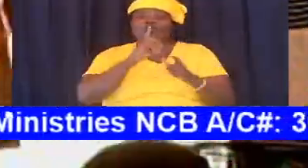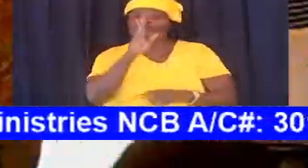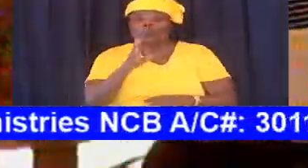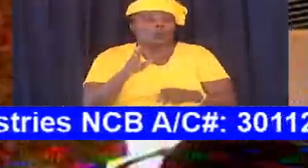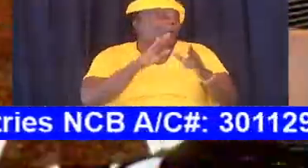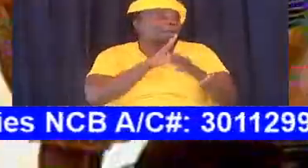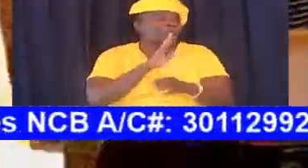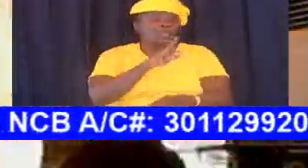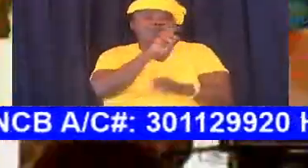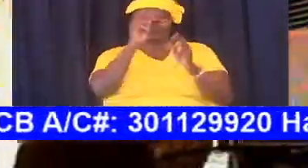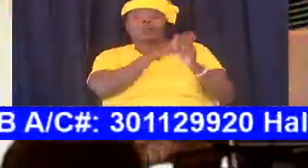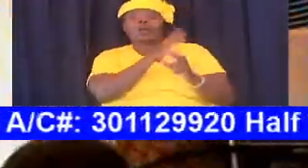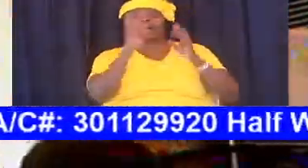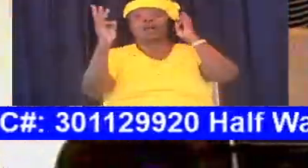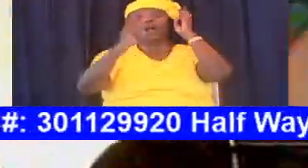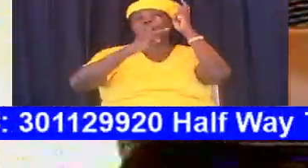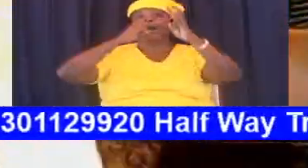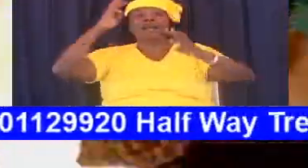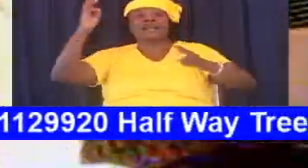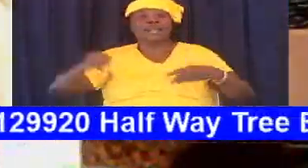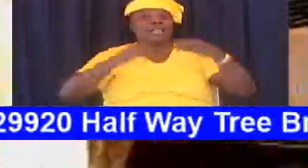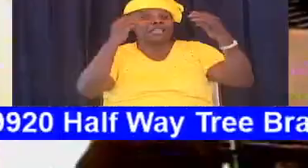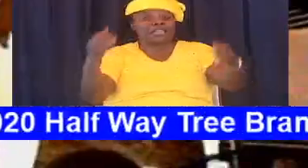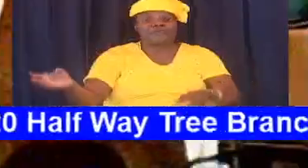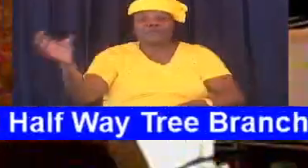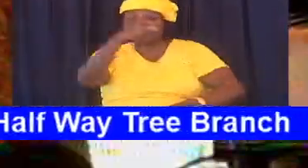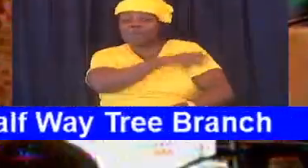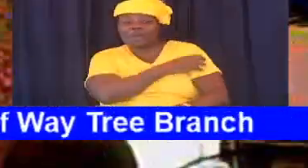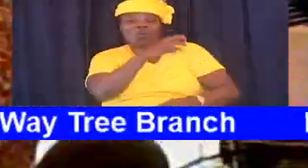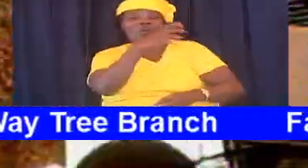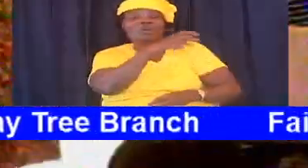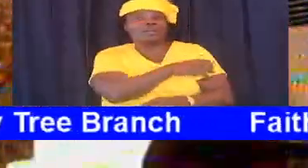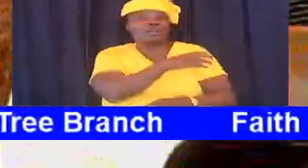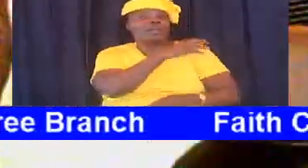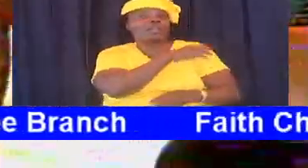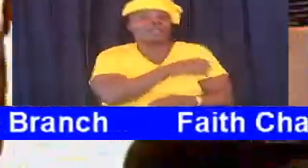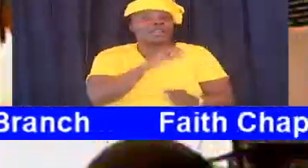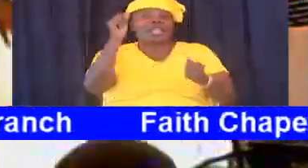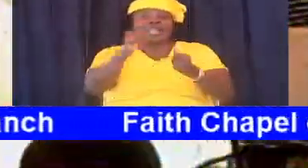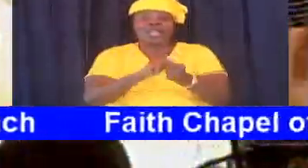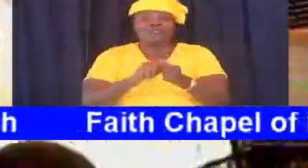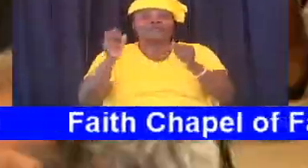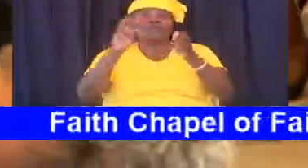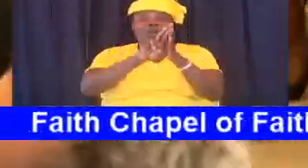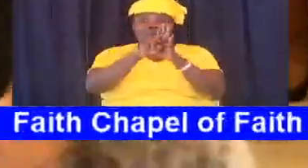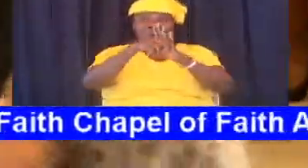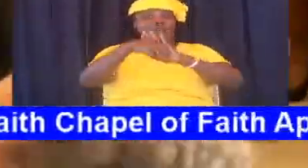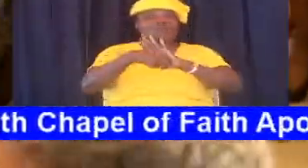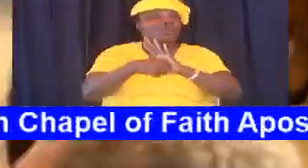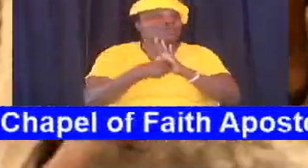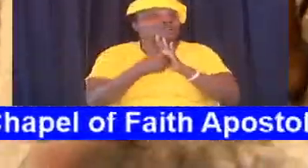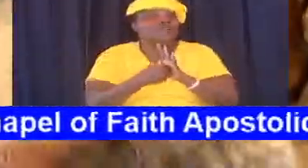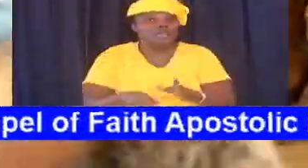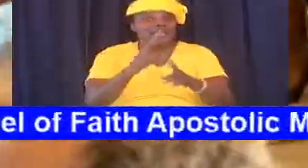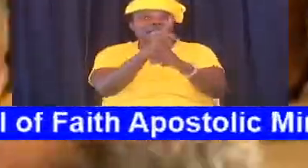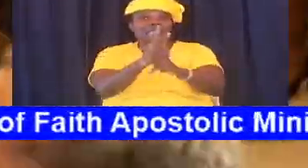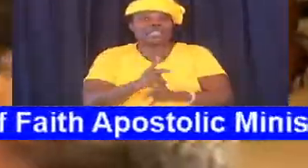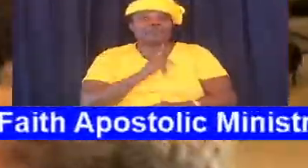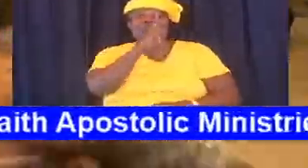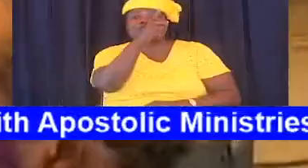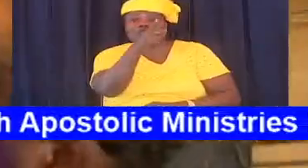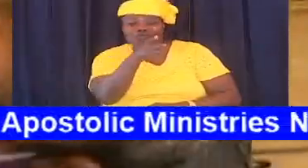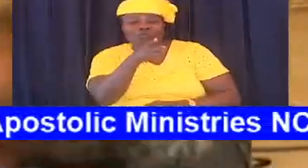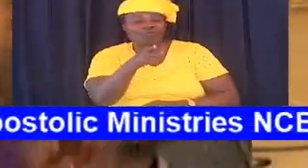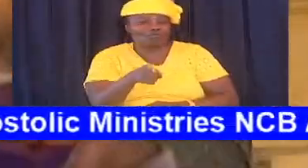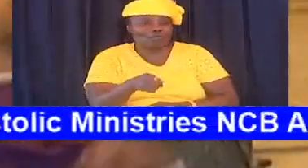victory to be won. Lord, give me power. Lord, give me power. Every hour, keep